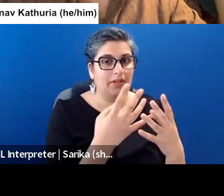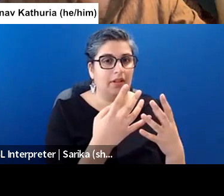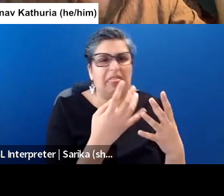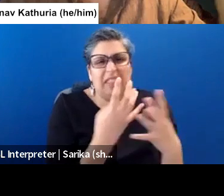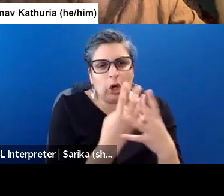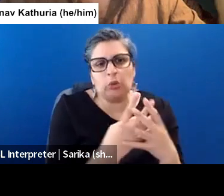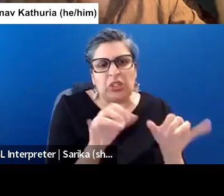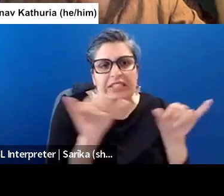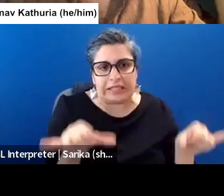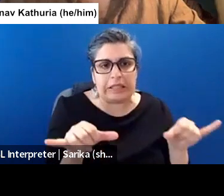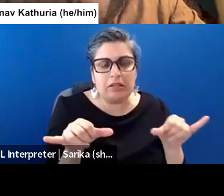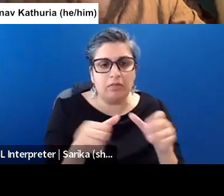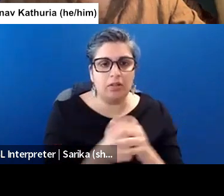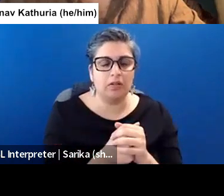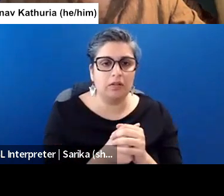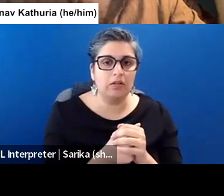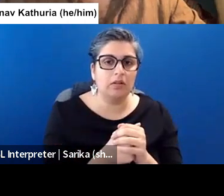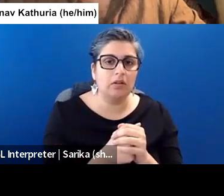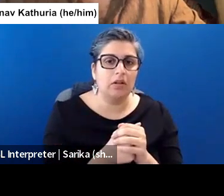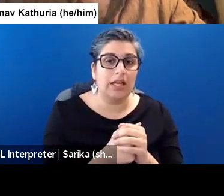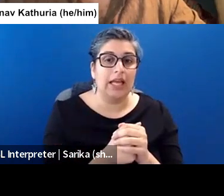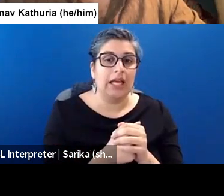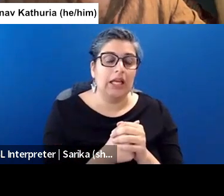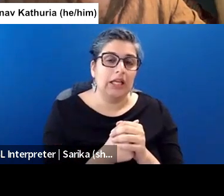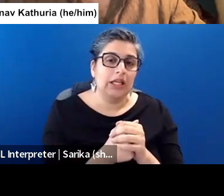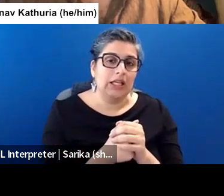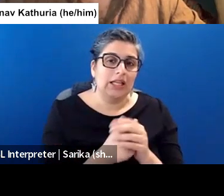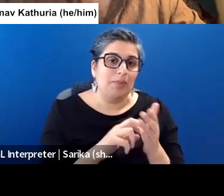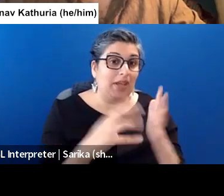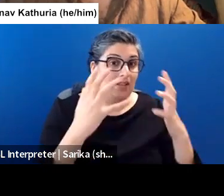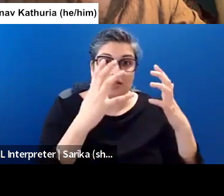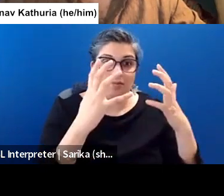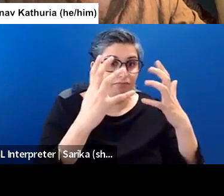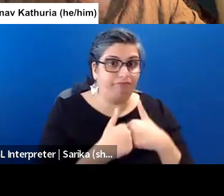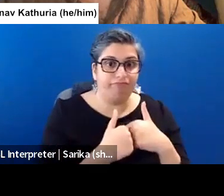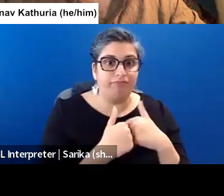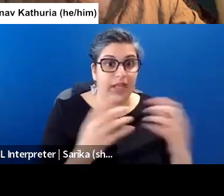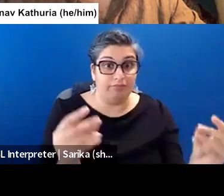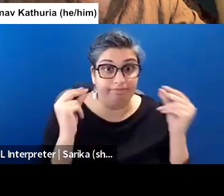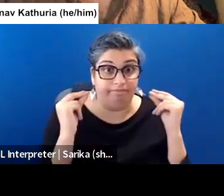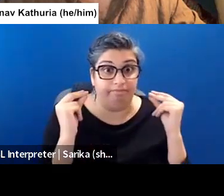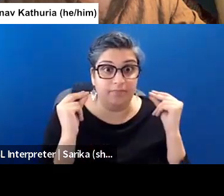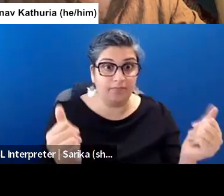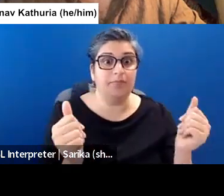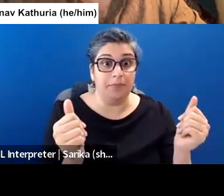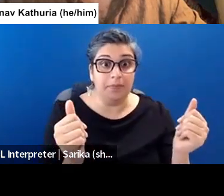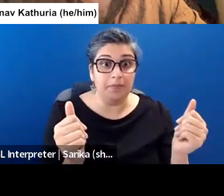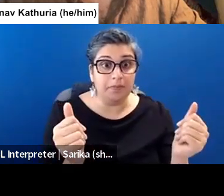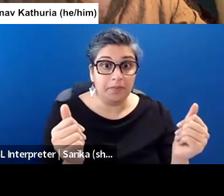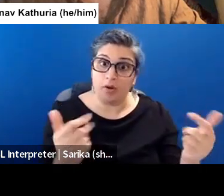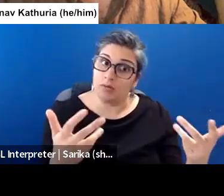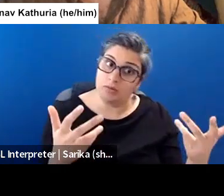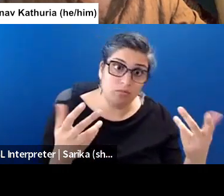system, doing that with the immediacy that we